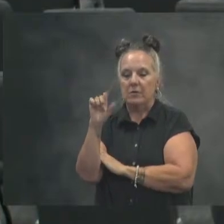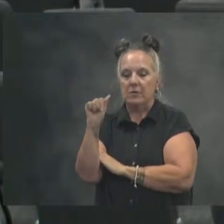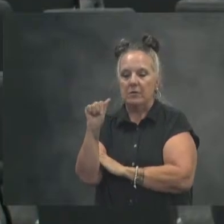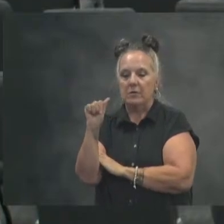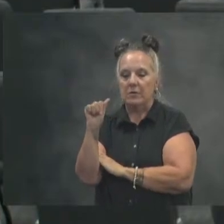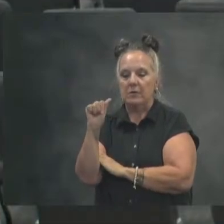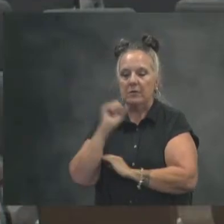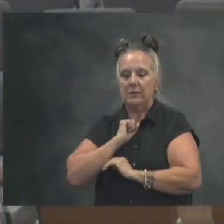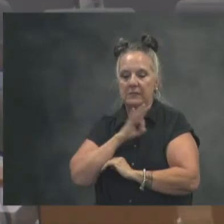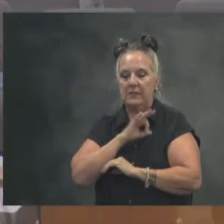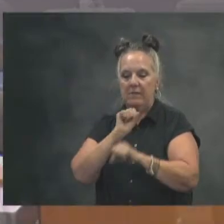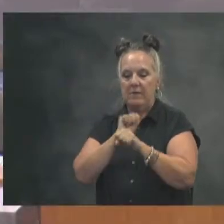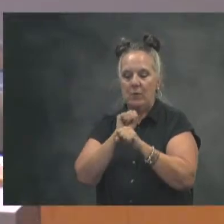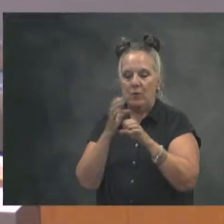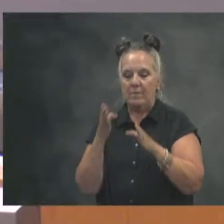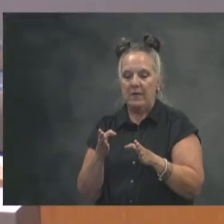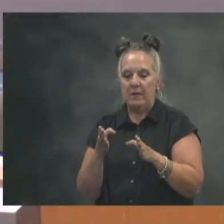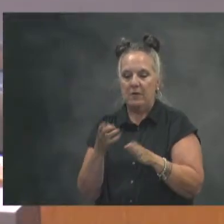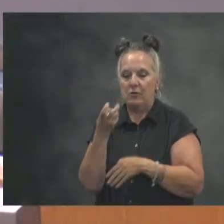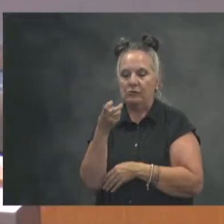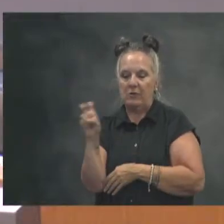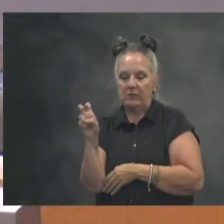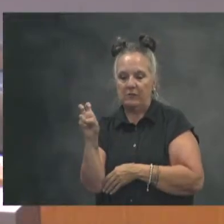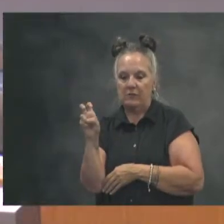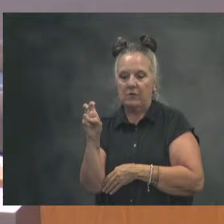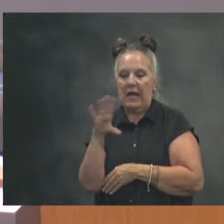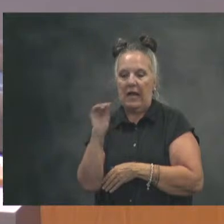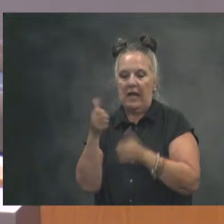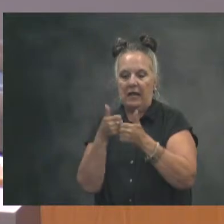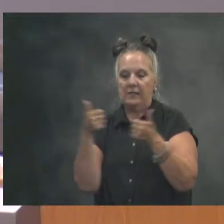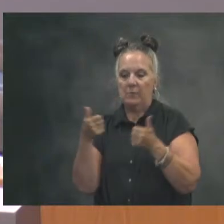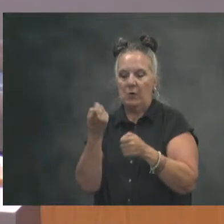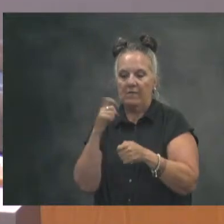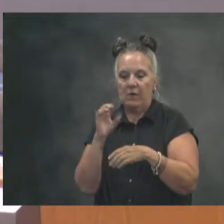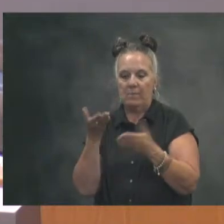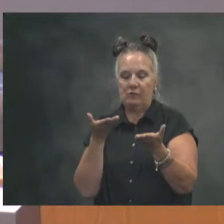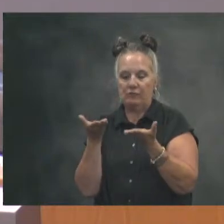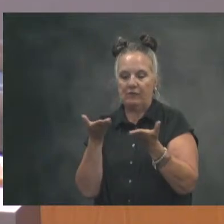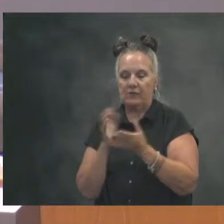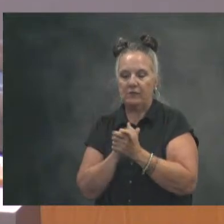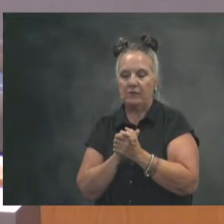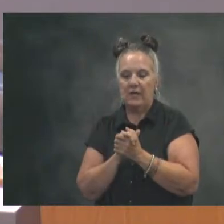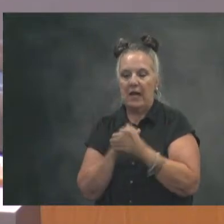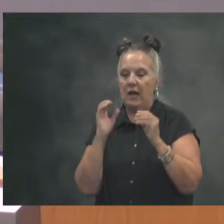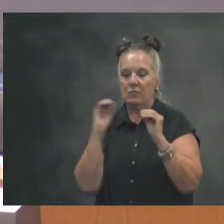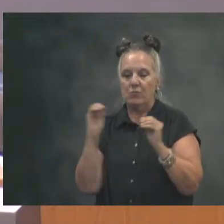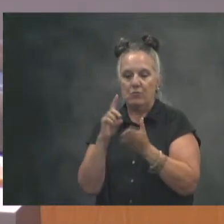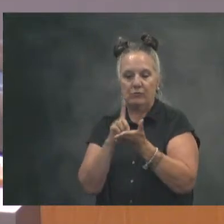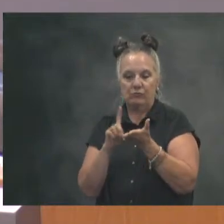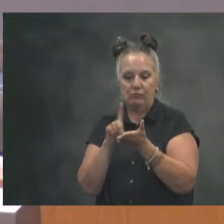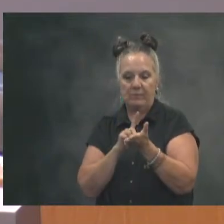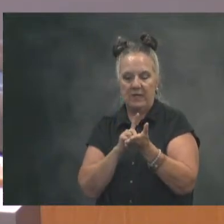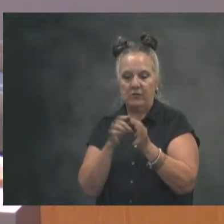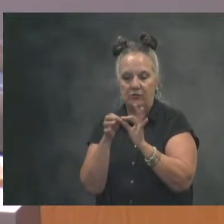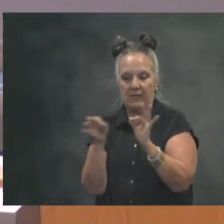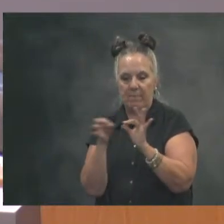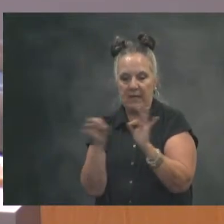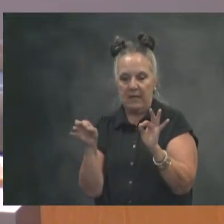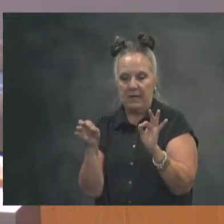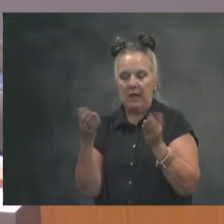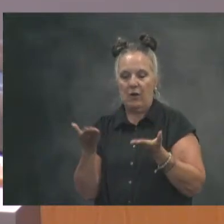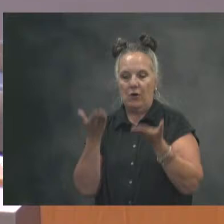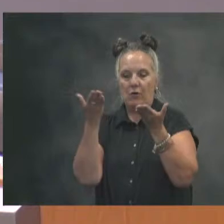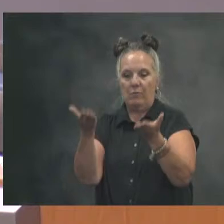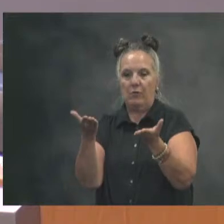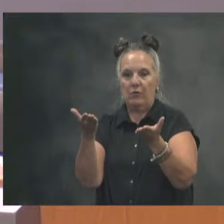GCDA, staff employment, transfer, and separation from service, and non-discrimination statement, and the